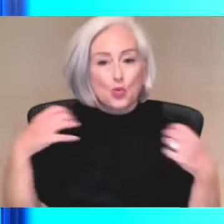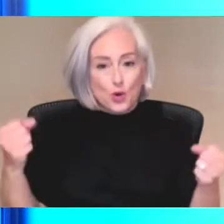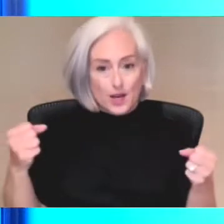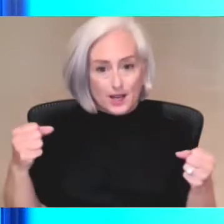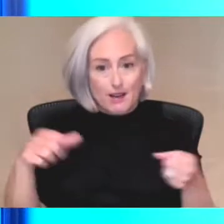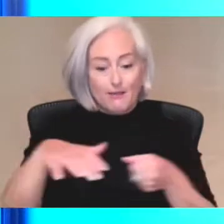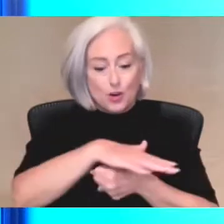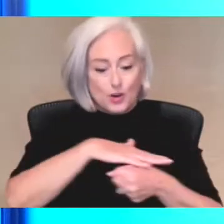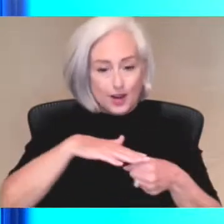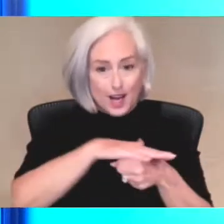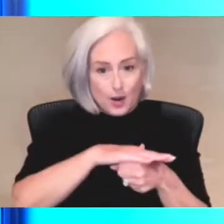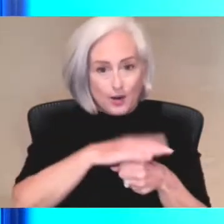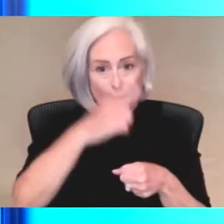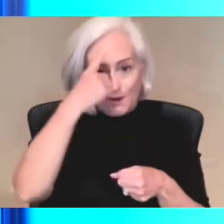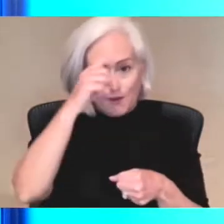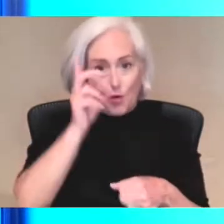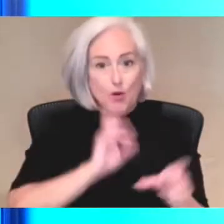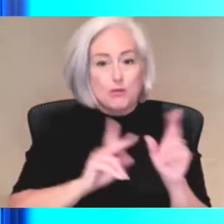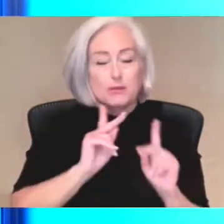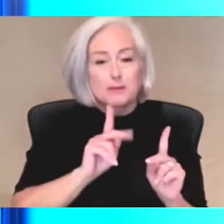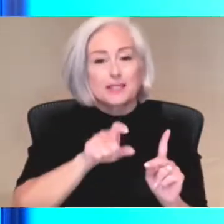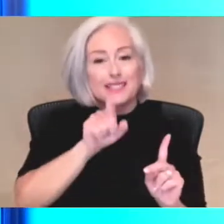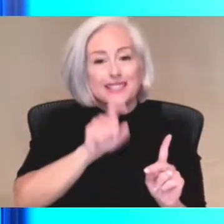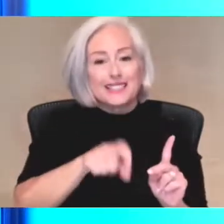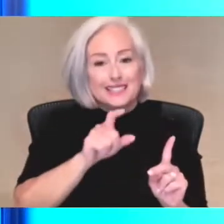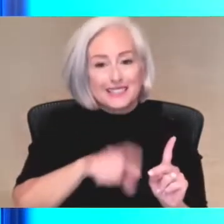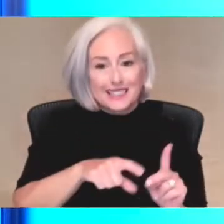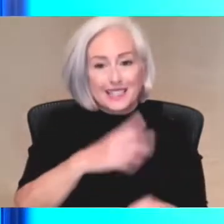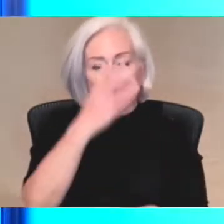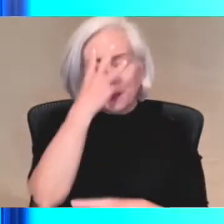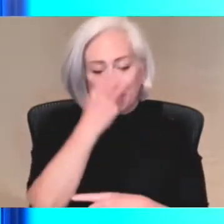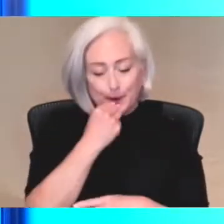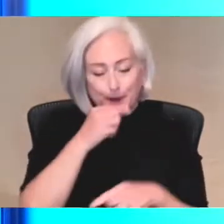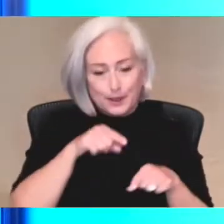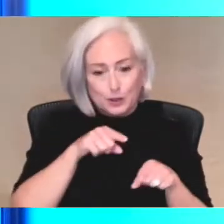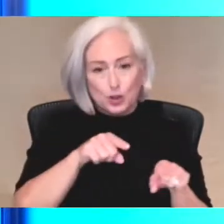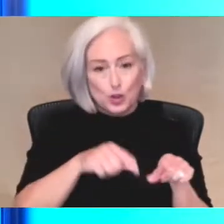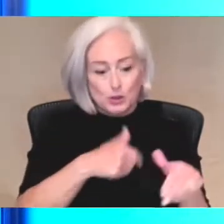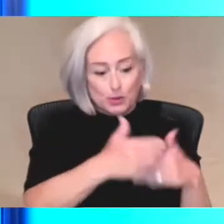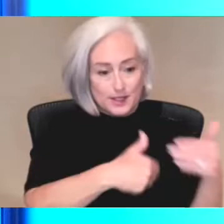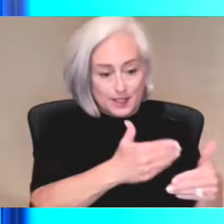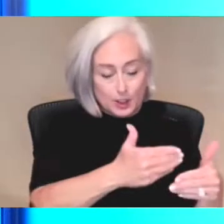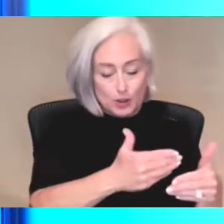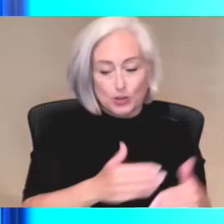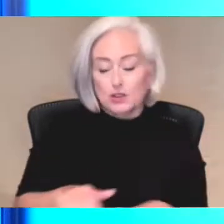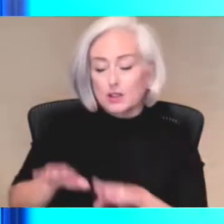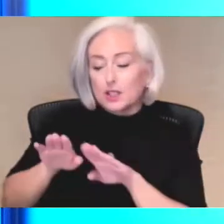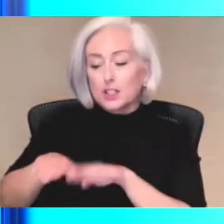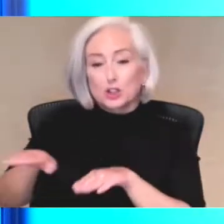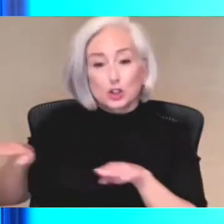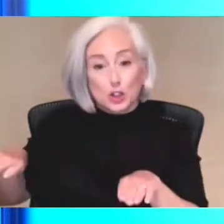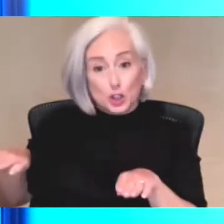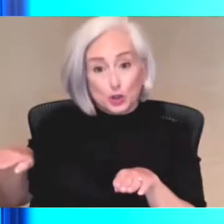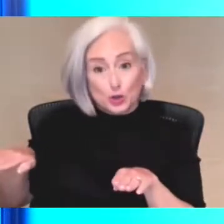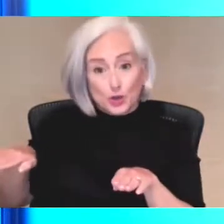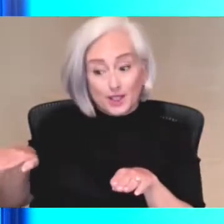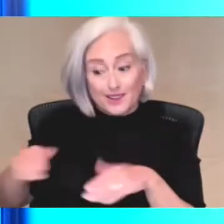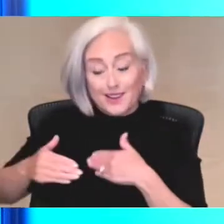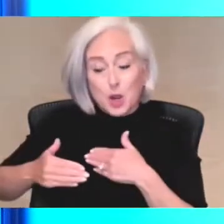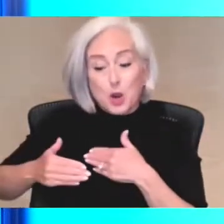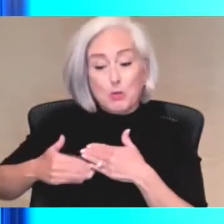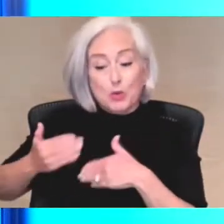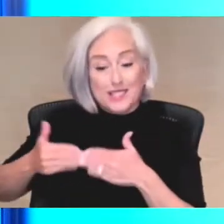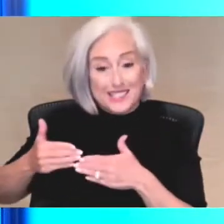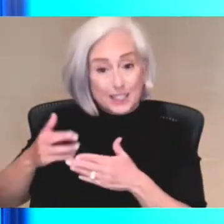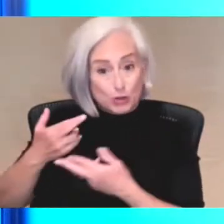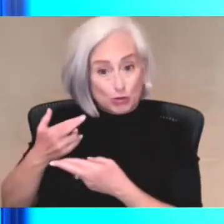requiring anesthesia, particularly children, procedure room, and there's also dedicated